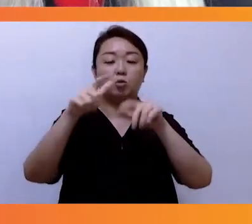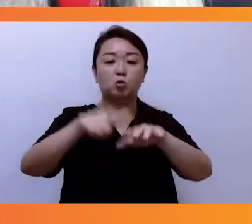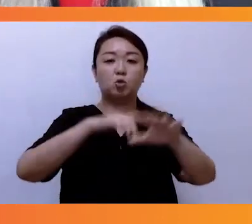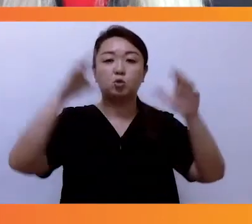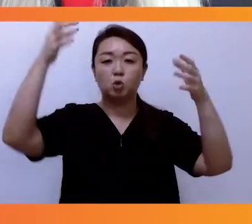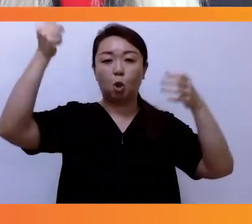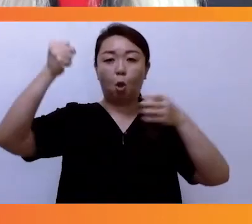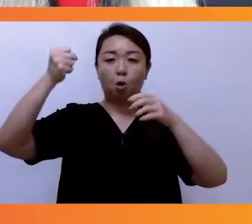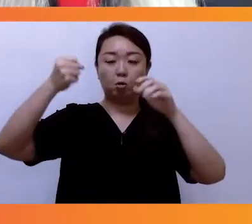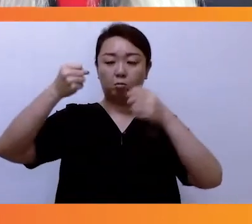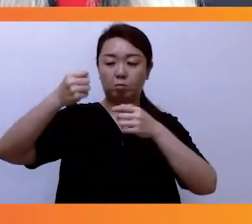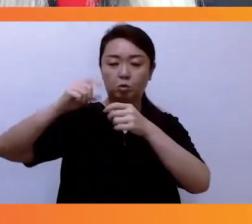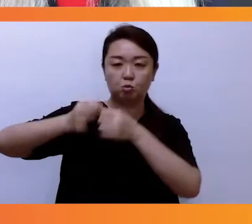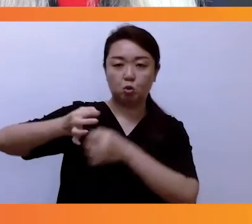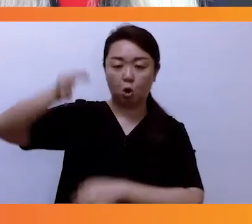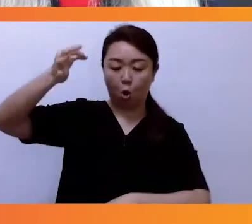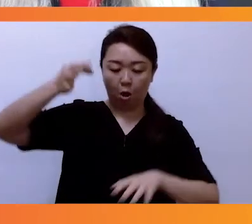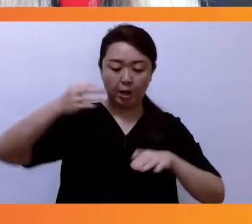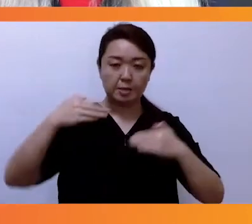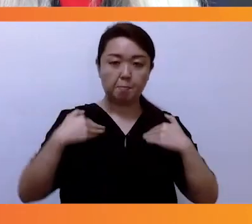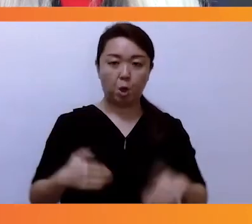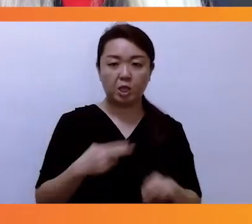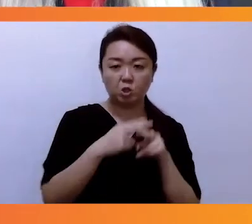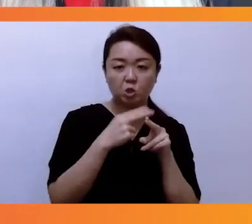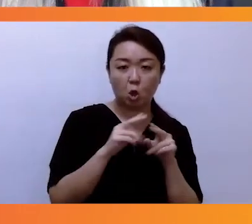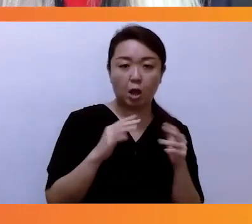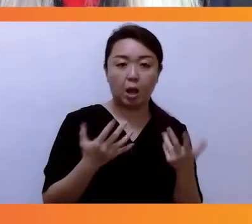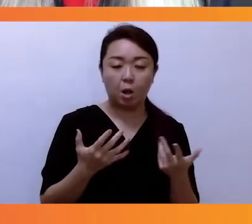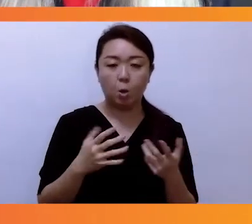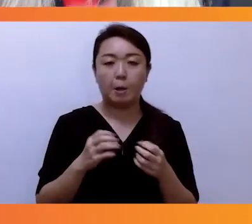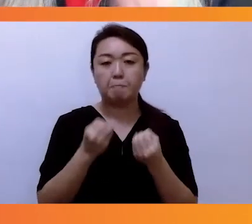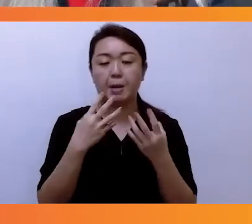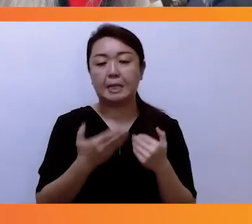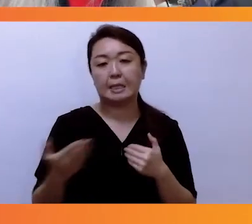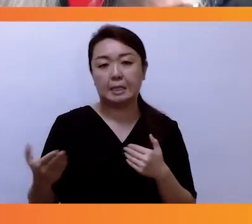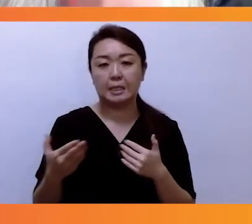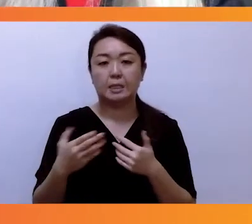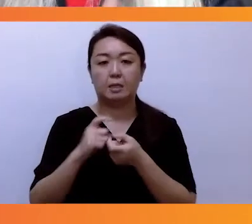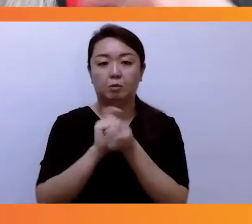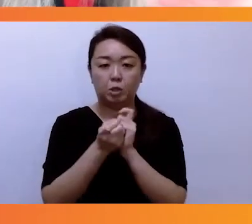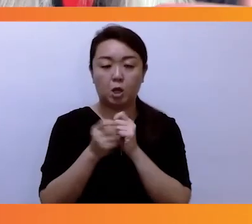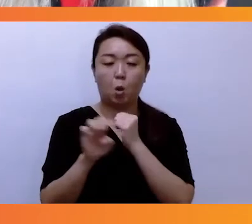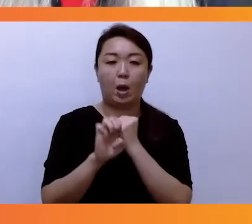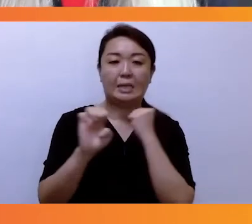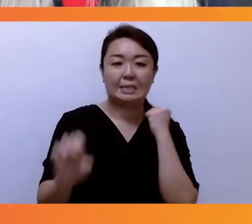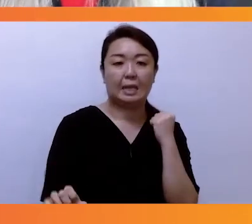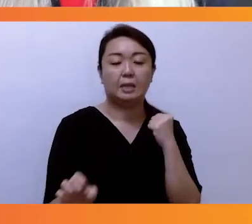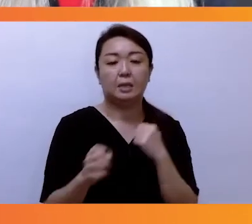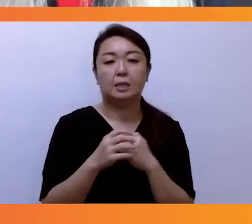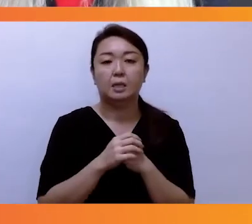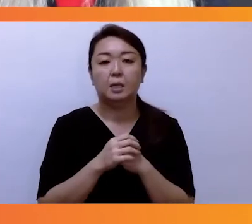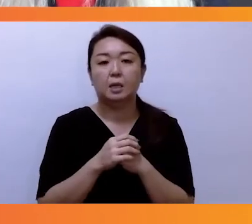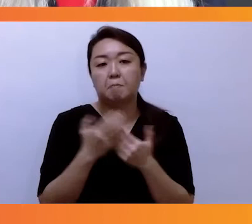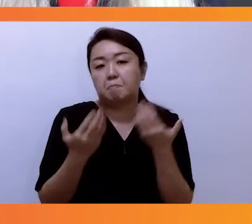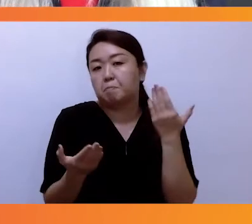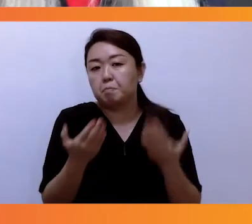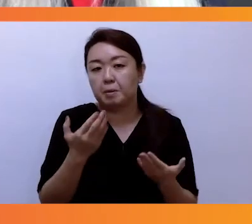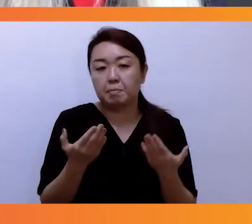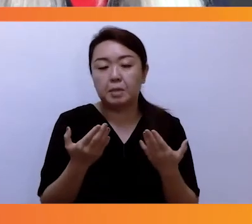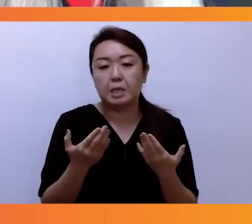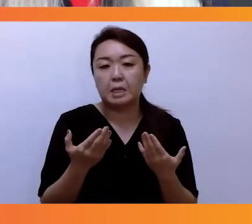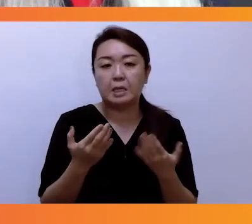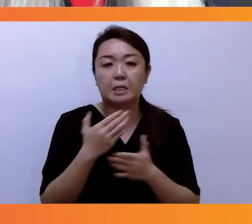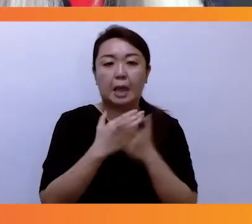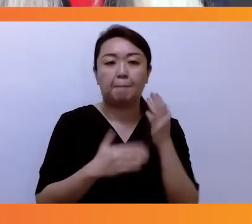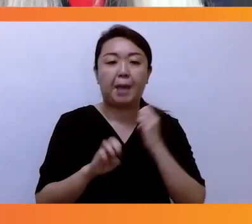long in comparison to their body? A lot of things need to be adapted or extended.